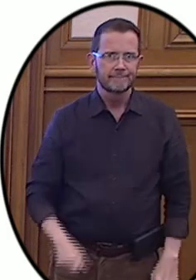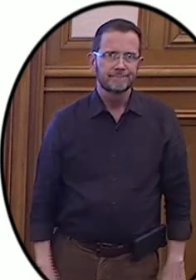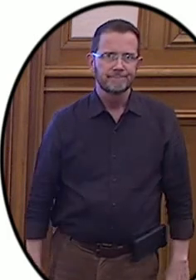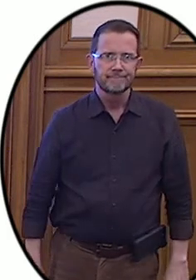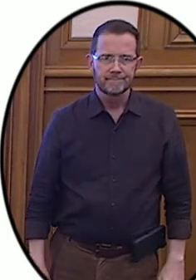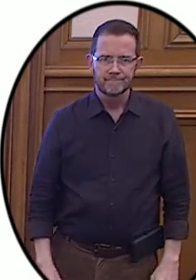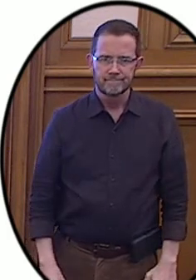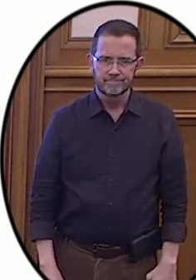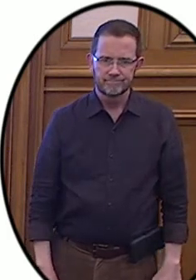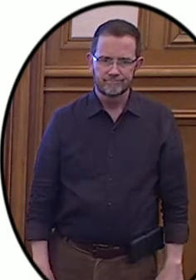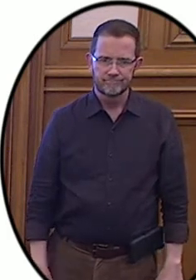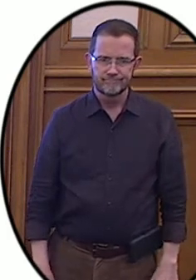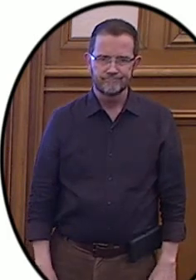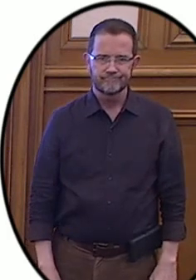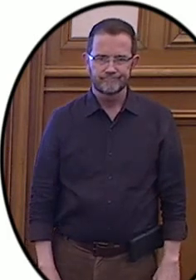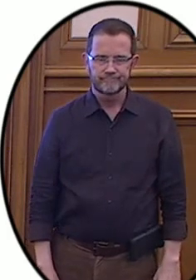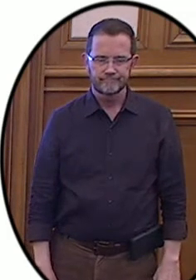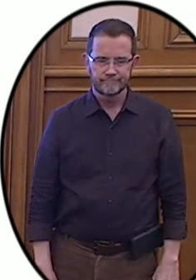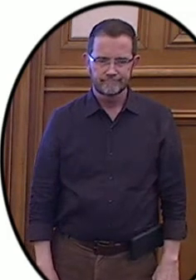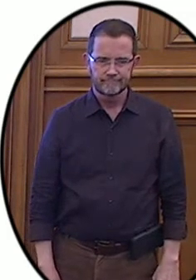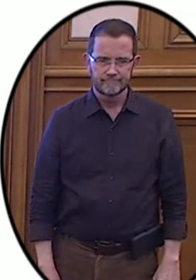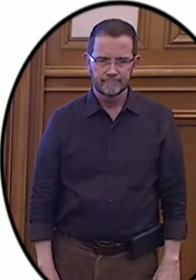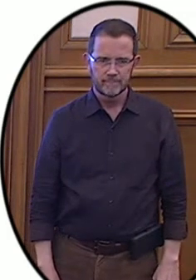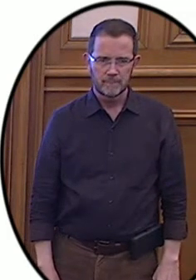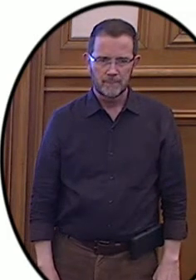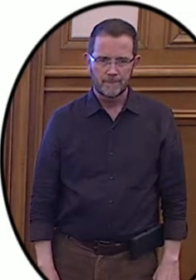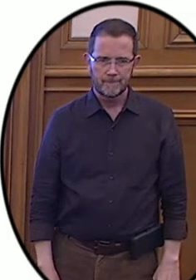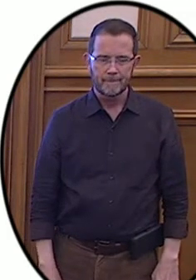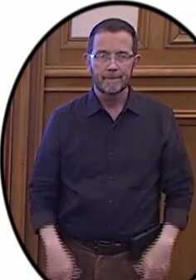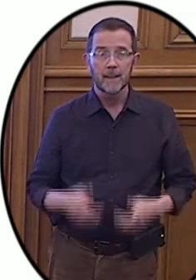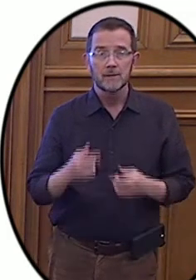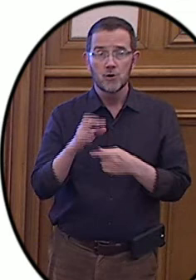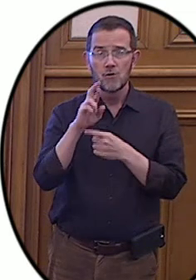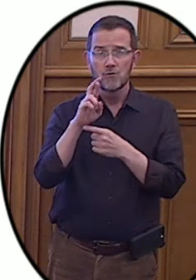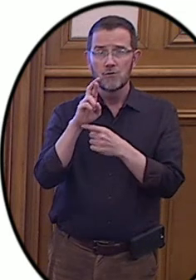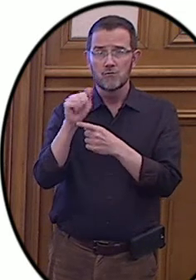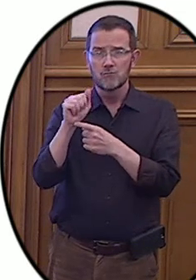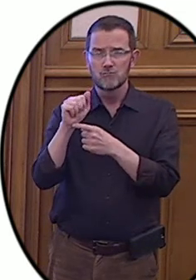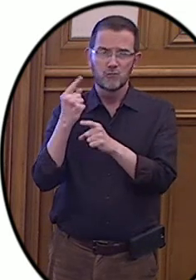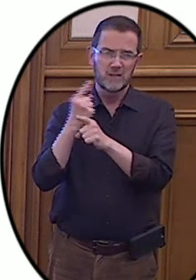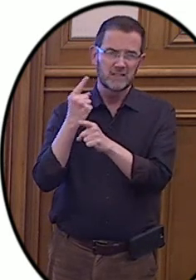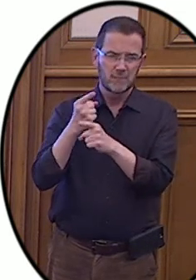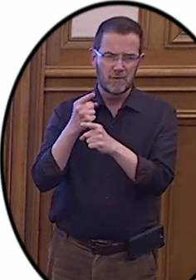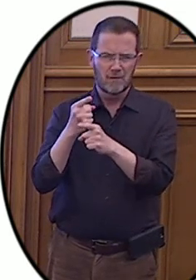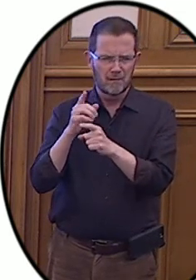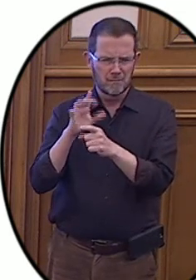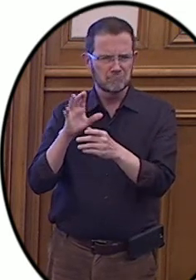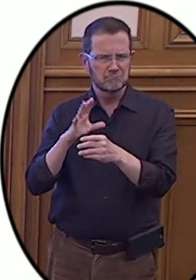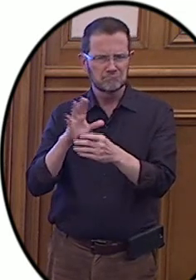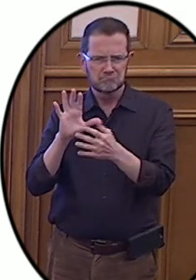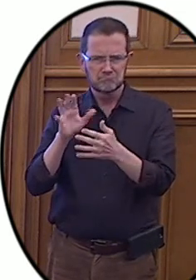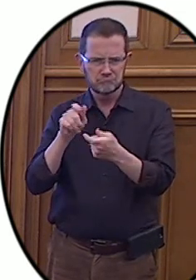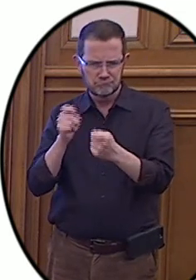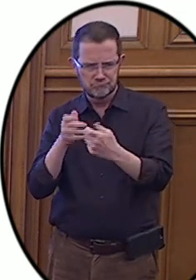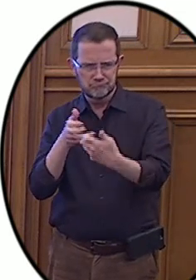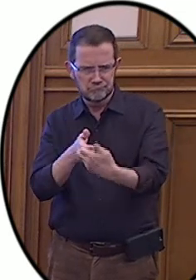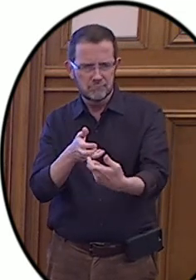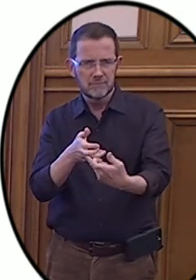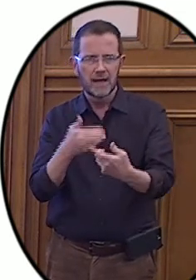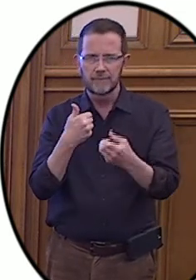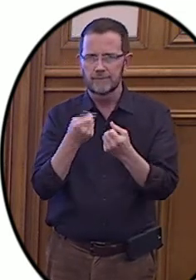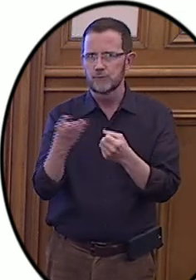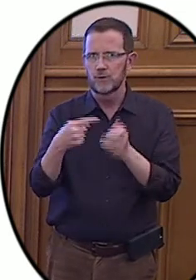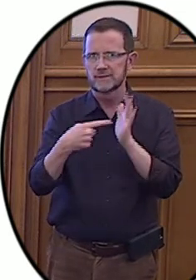So I'll mention a few examples of reasonable accommodations in housing. And